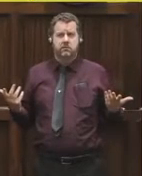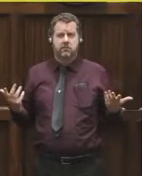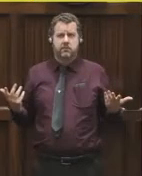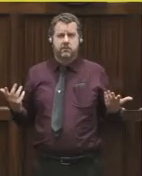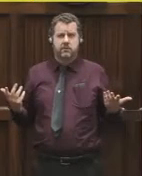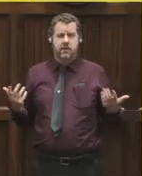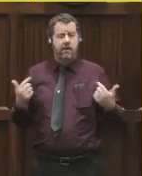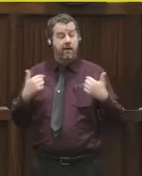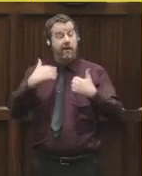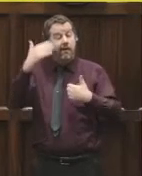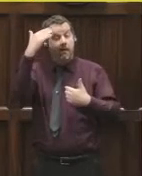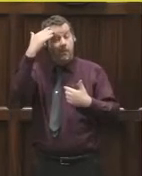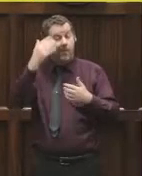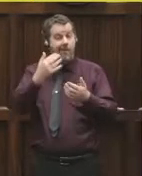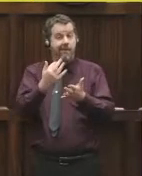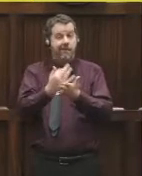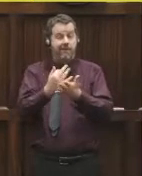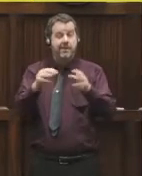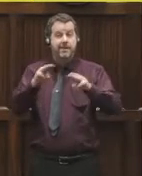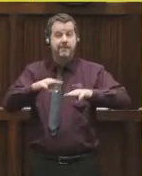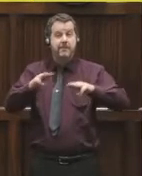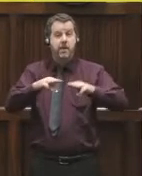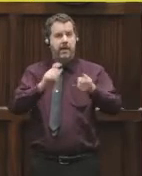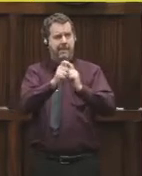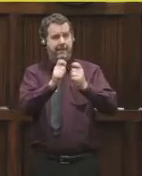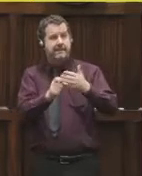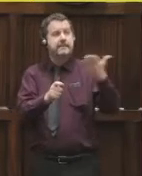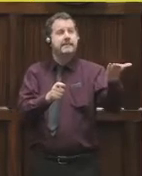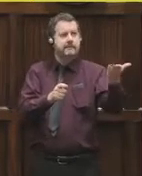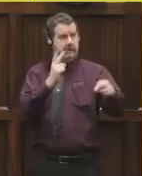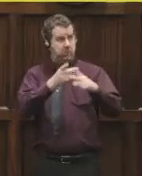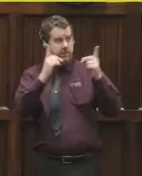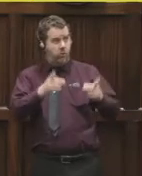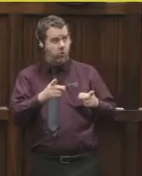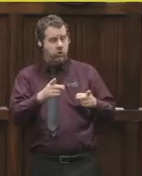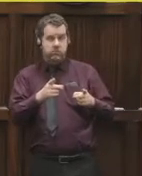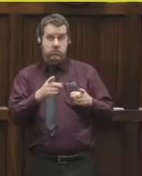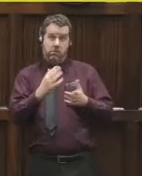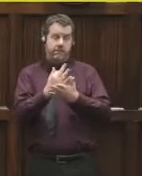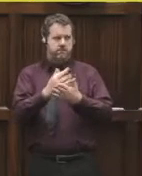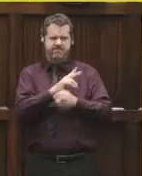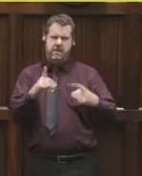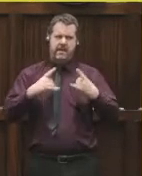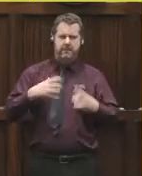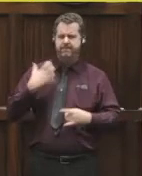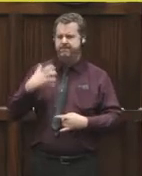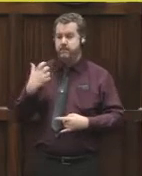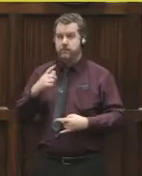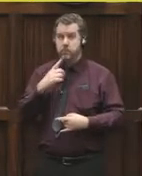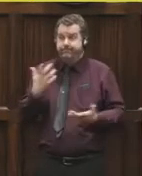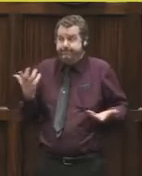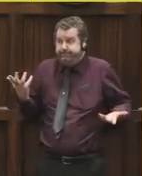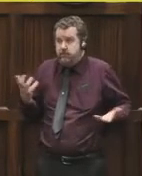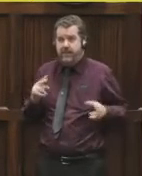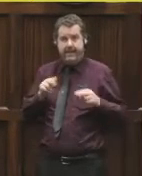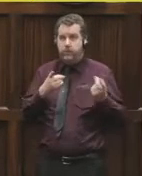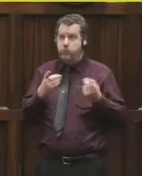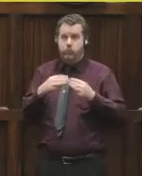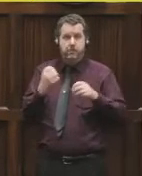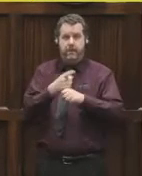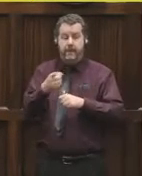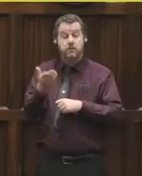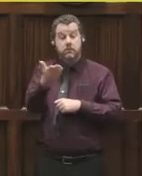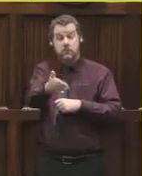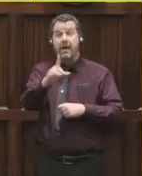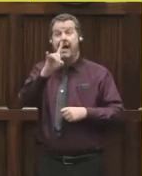very often people who have their amendments ruled out of order are very unhappy, but I'm afraid there isn't much I can do about that. Deputy Howland, you wanted to